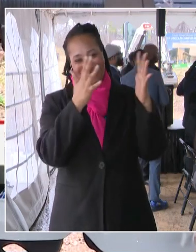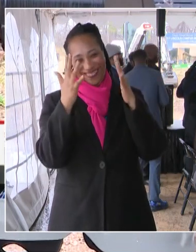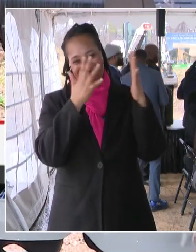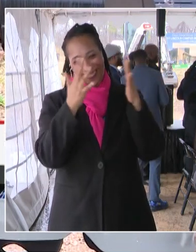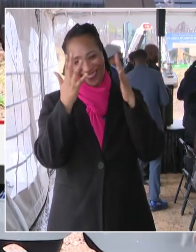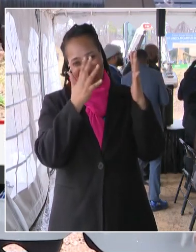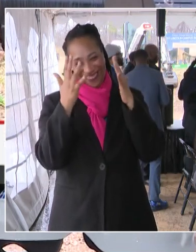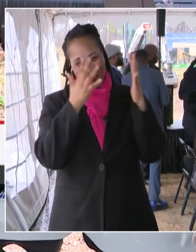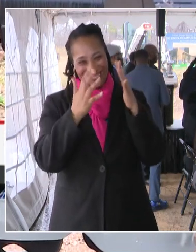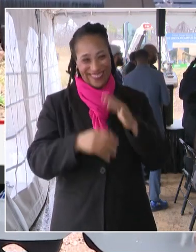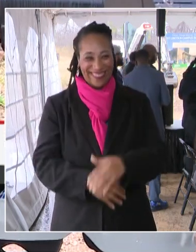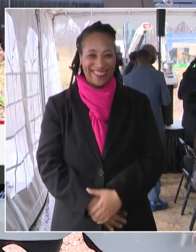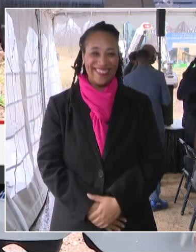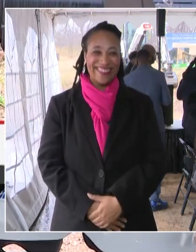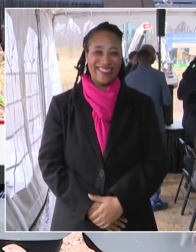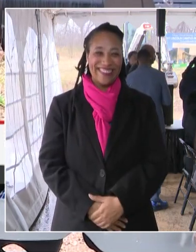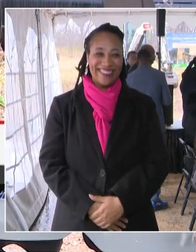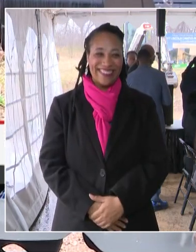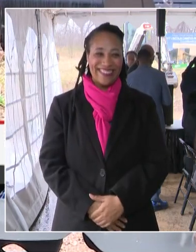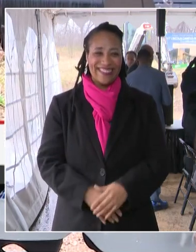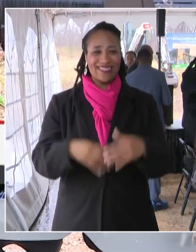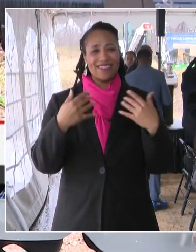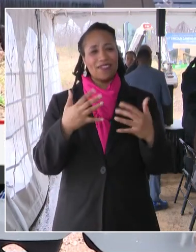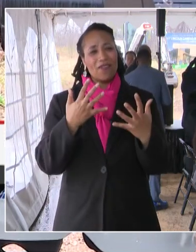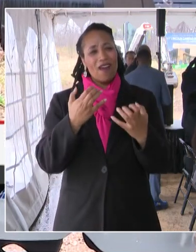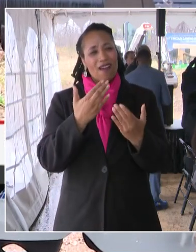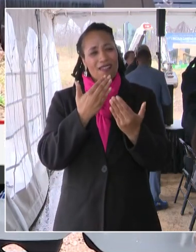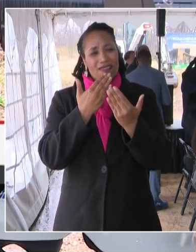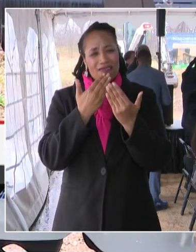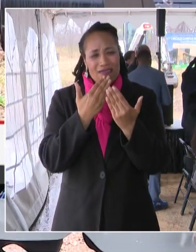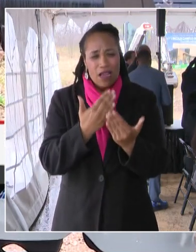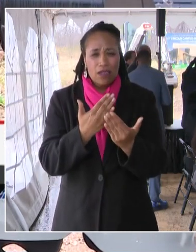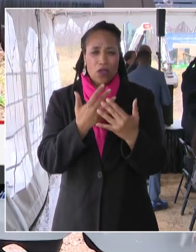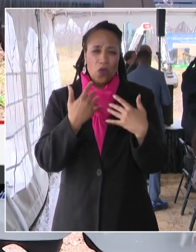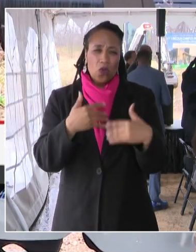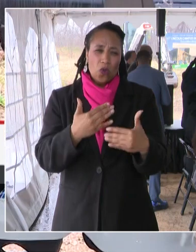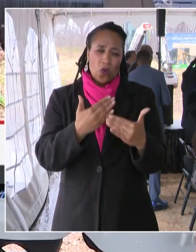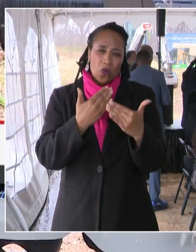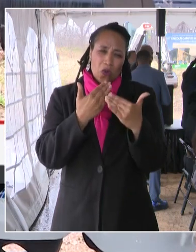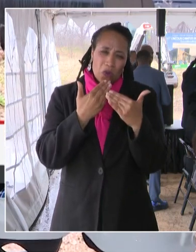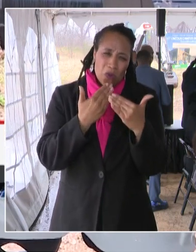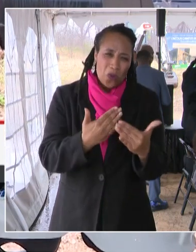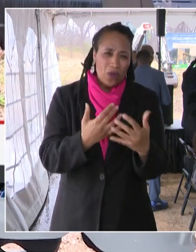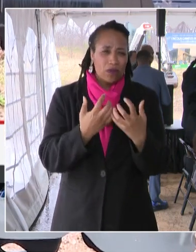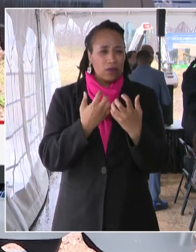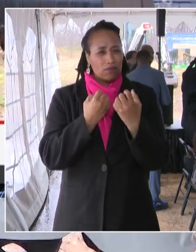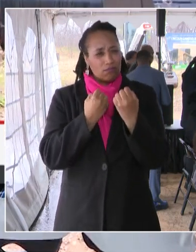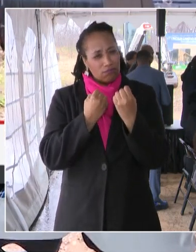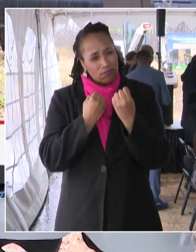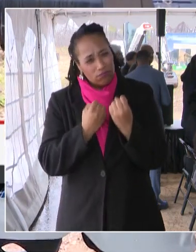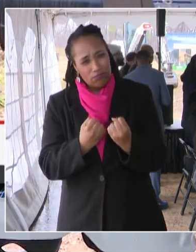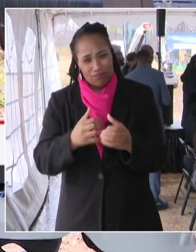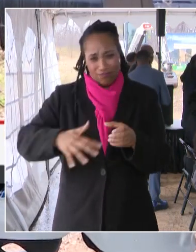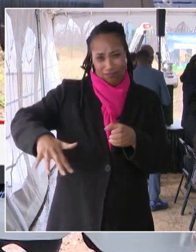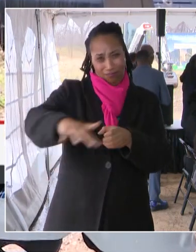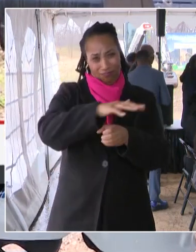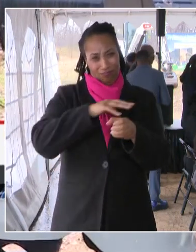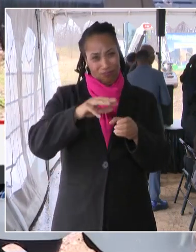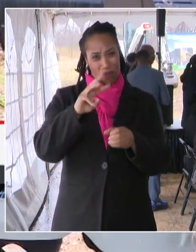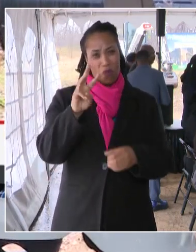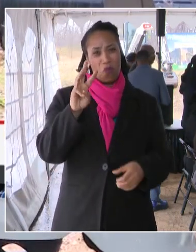And I want to thank tremendously our absolutely outstanding Ward 5 Councilman, Zachary Parker,